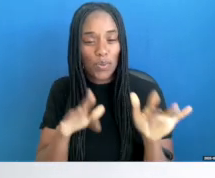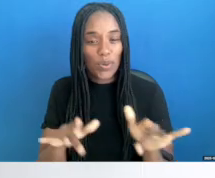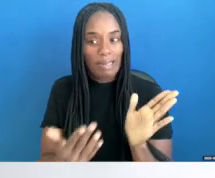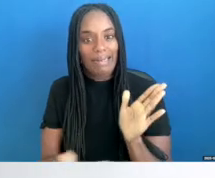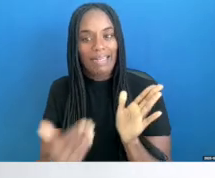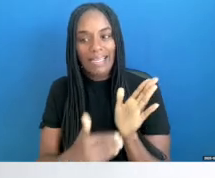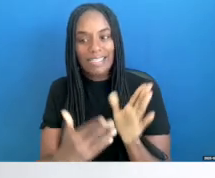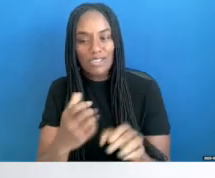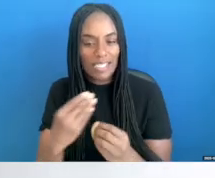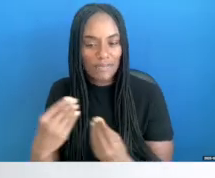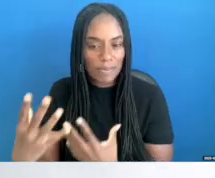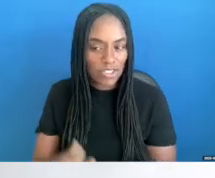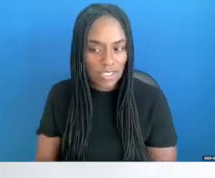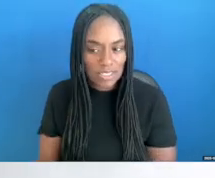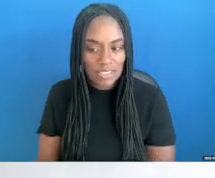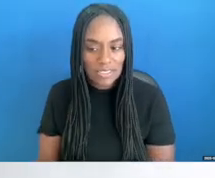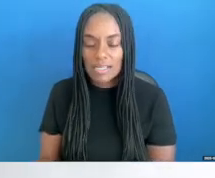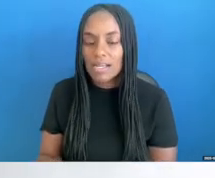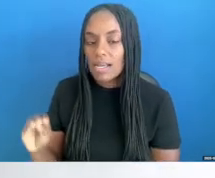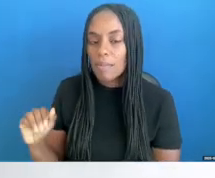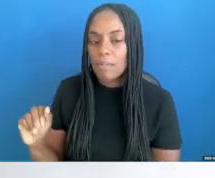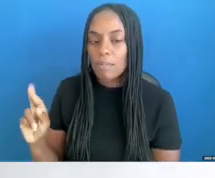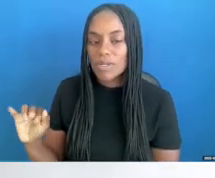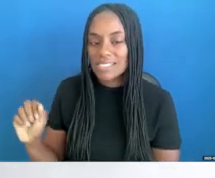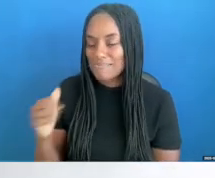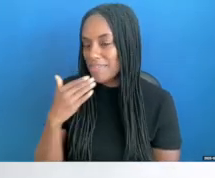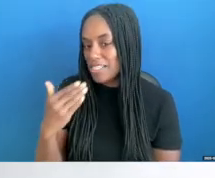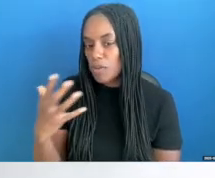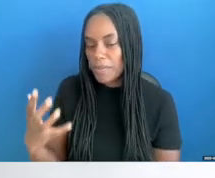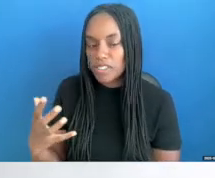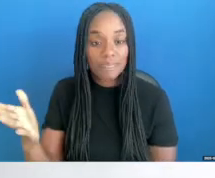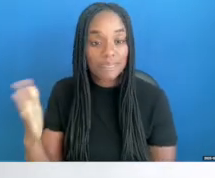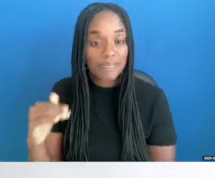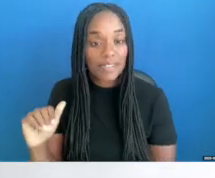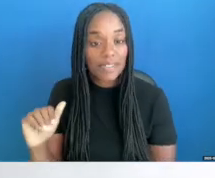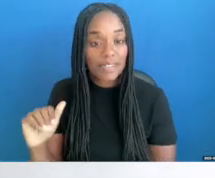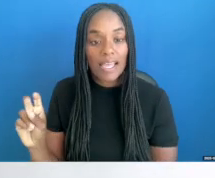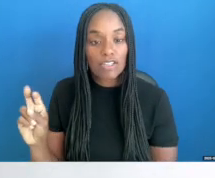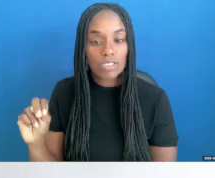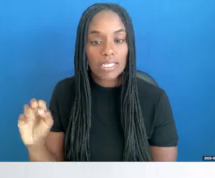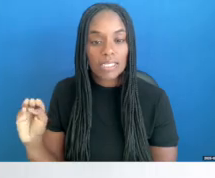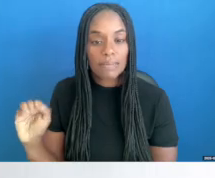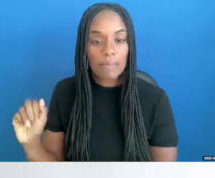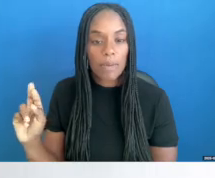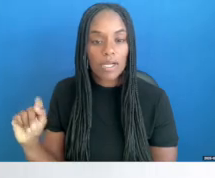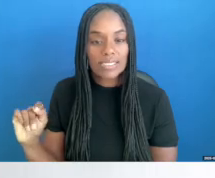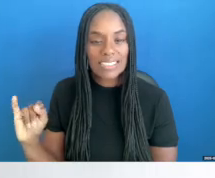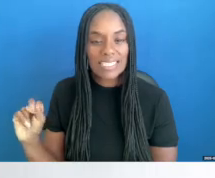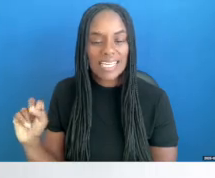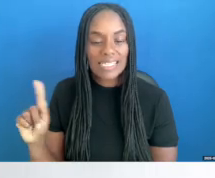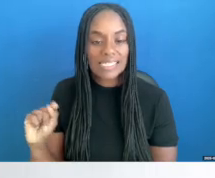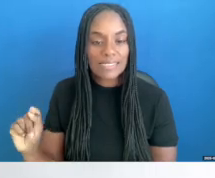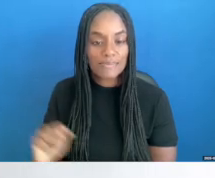those. Great. Thank you so much. All right. Next is Adrian Martinez.